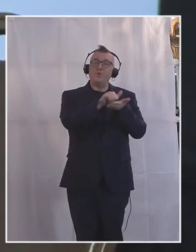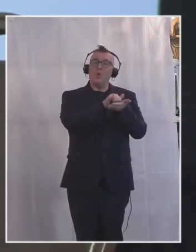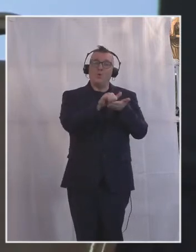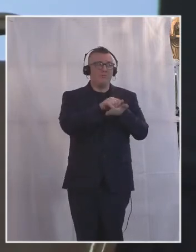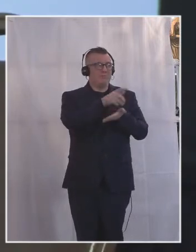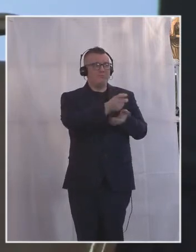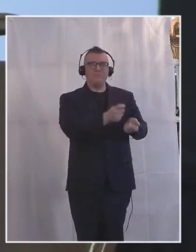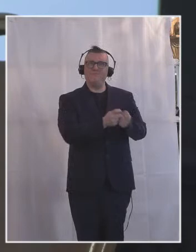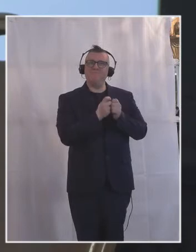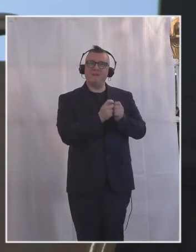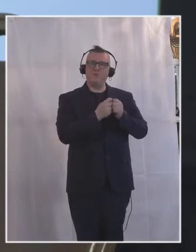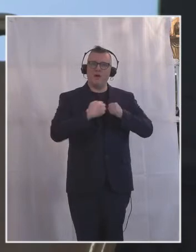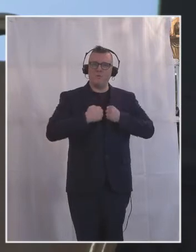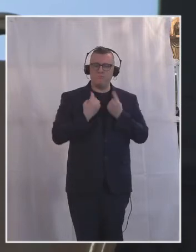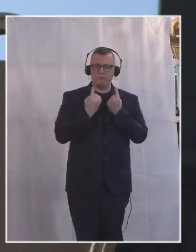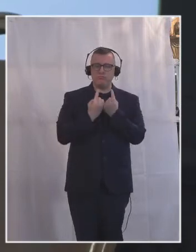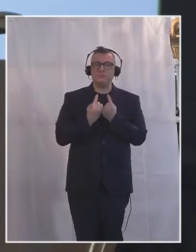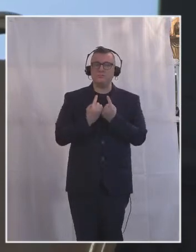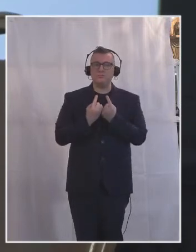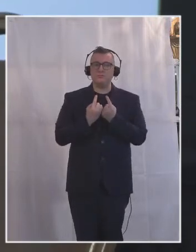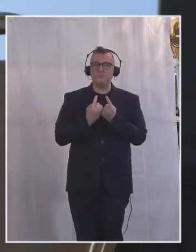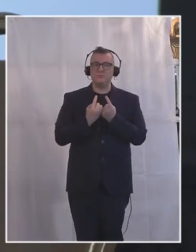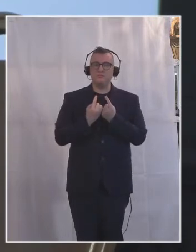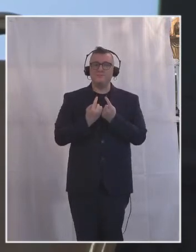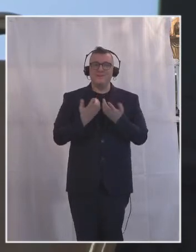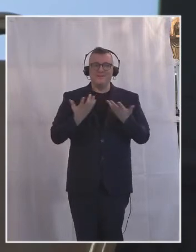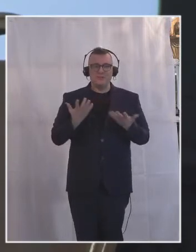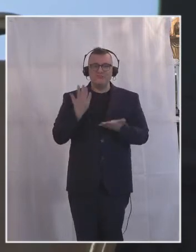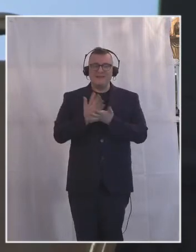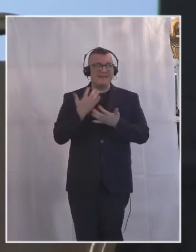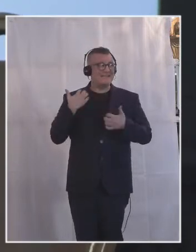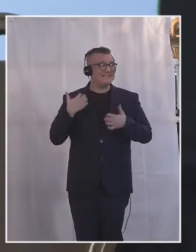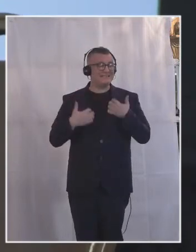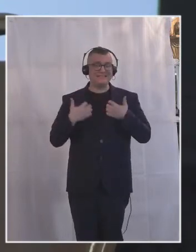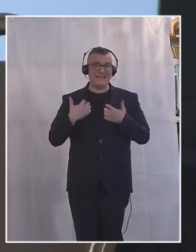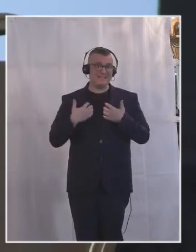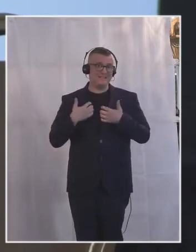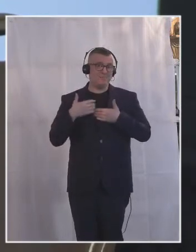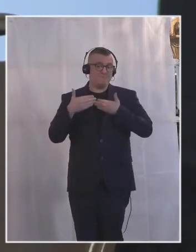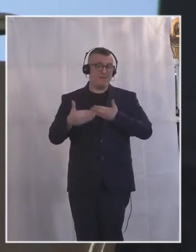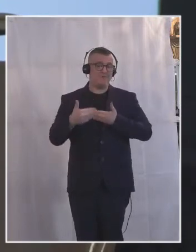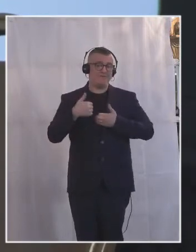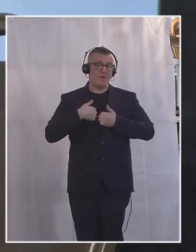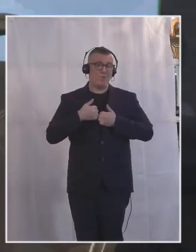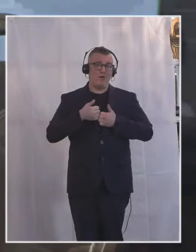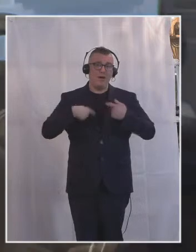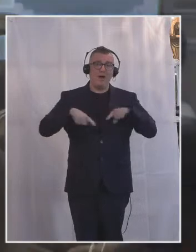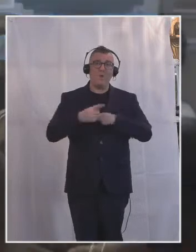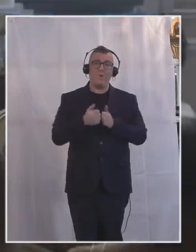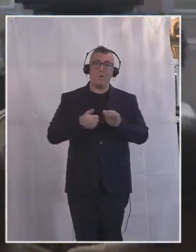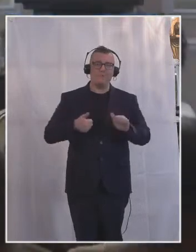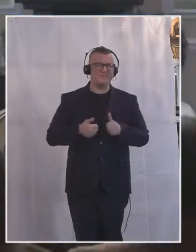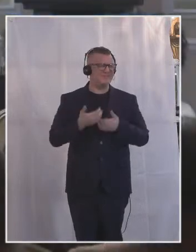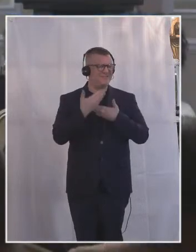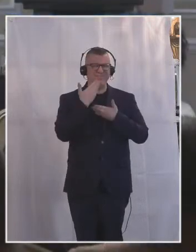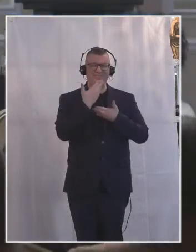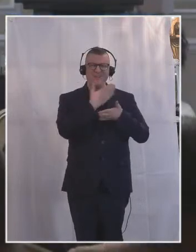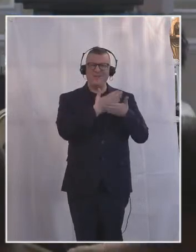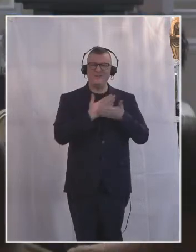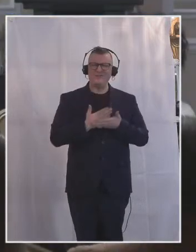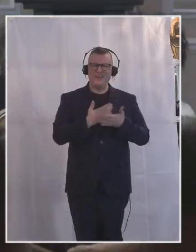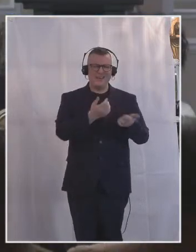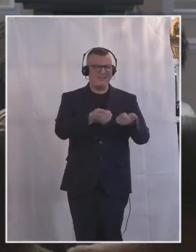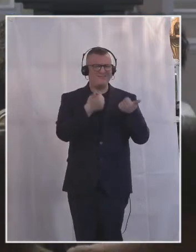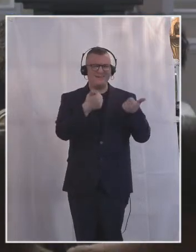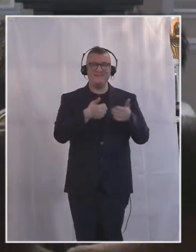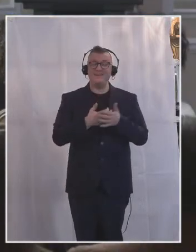facing. And it's just now a really exciting time for us. That's amazing. Thank you so much for sharing that, Christine. And